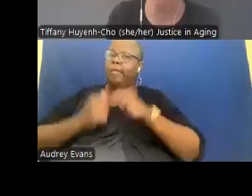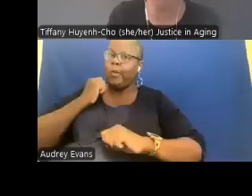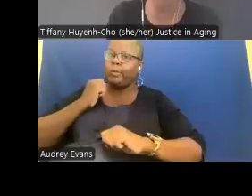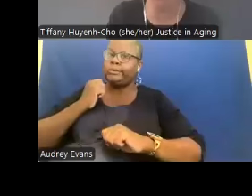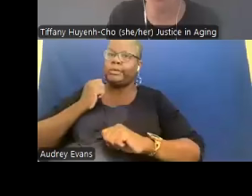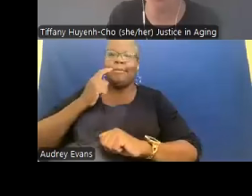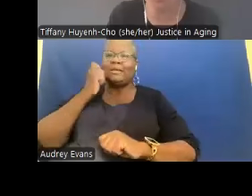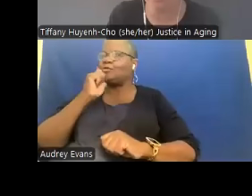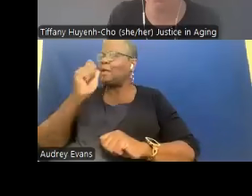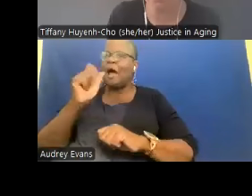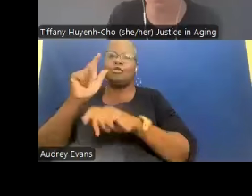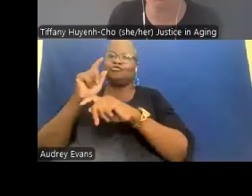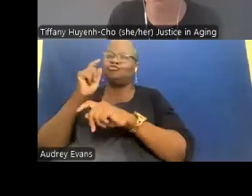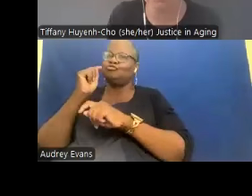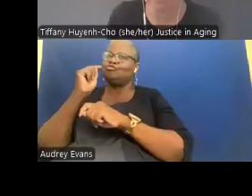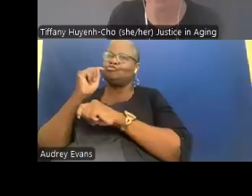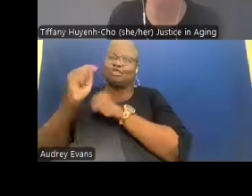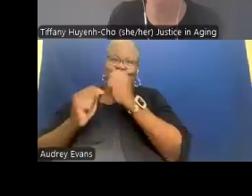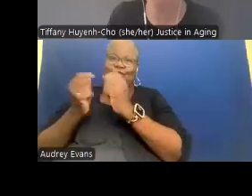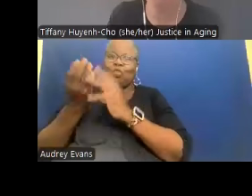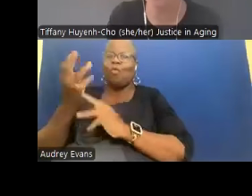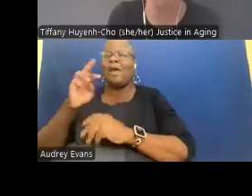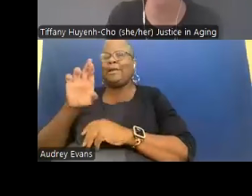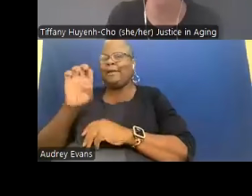they are not traditionally covered by Medicare.